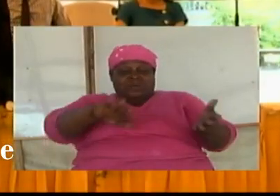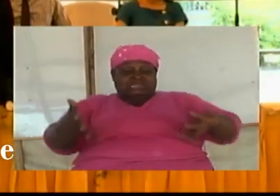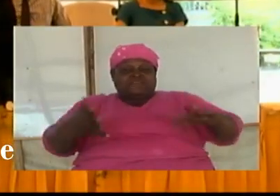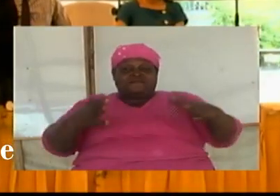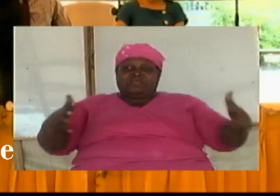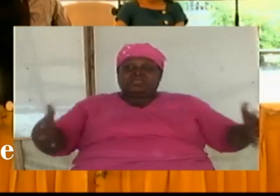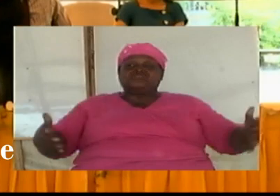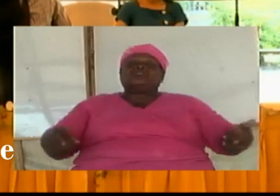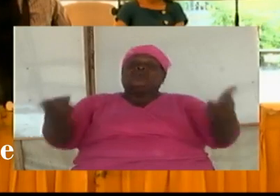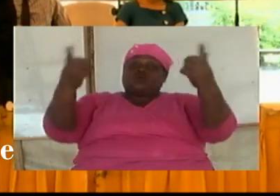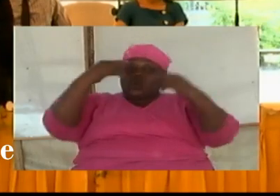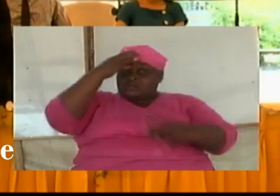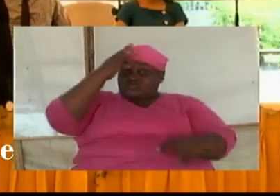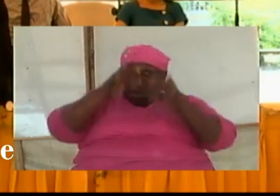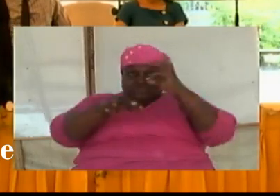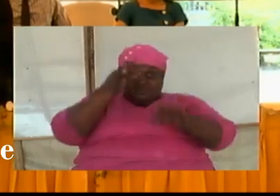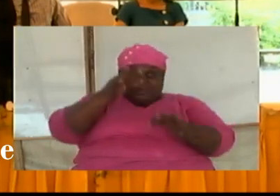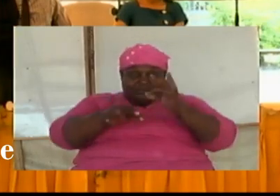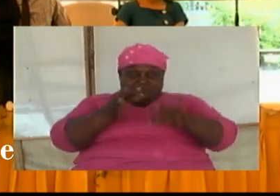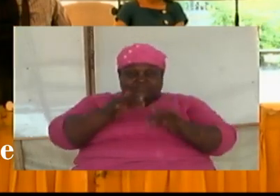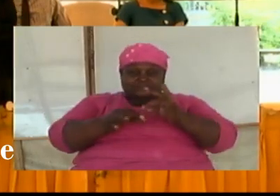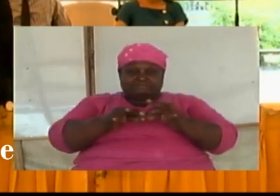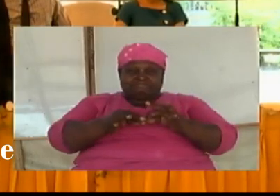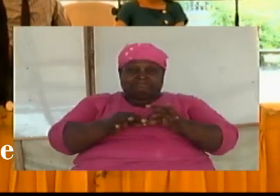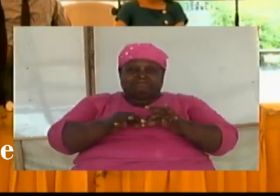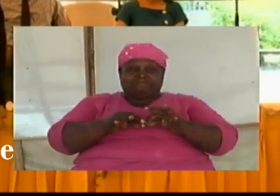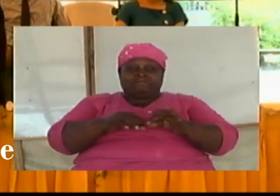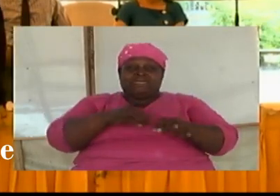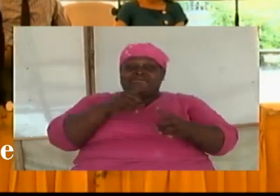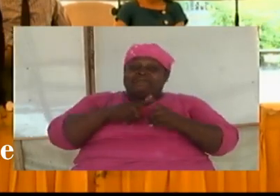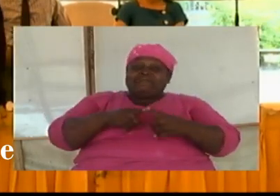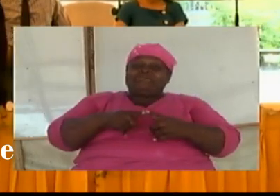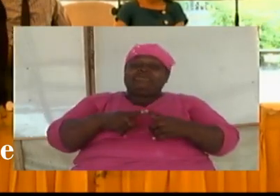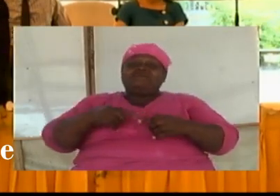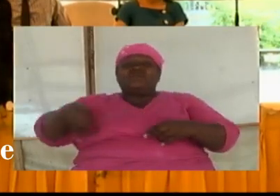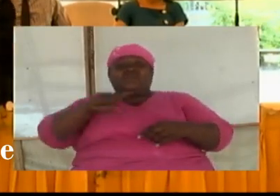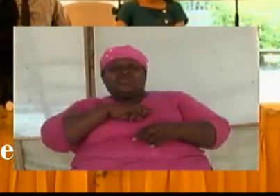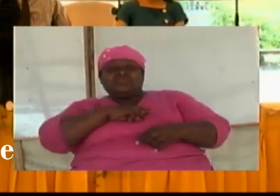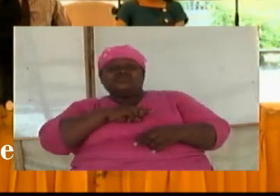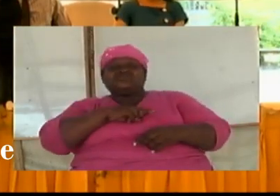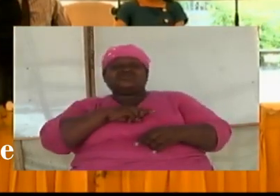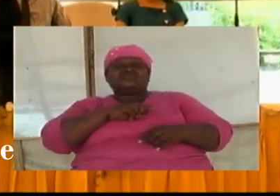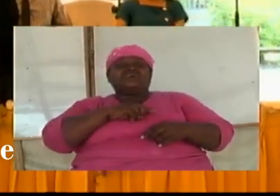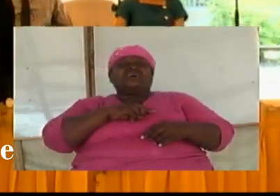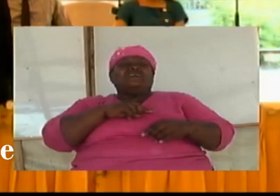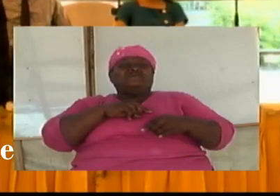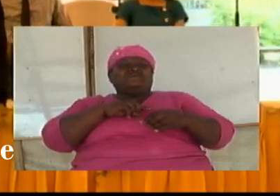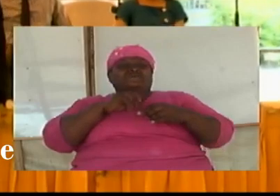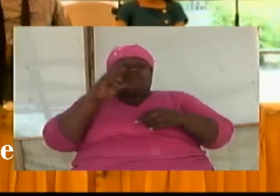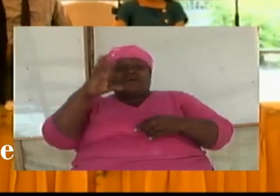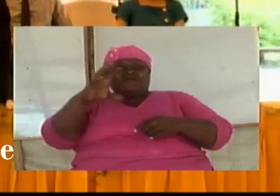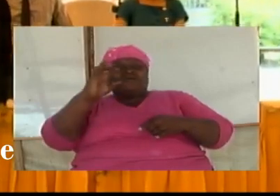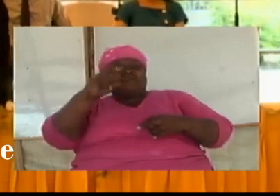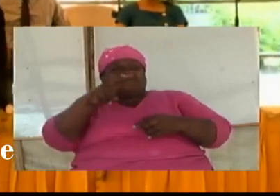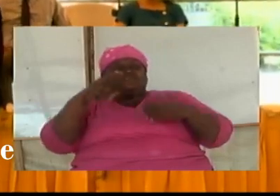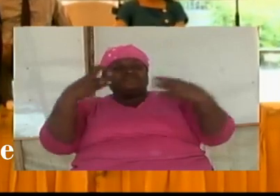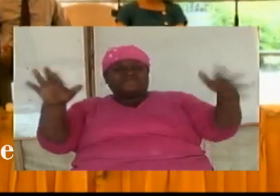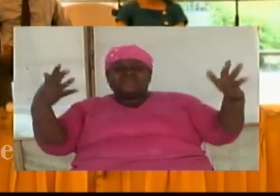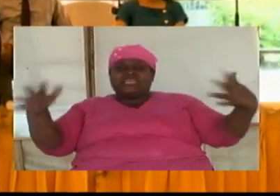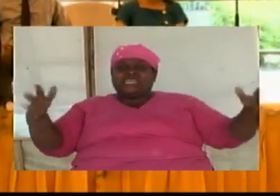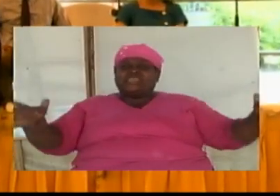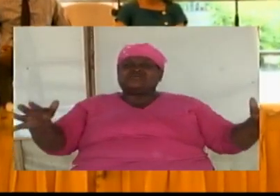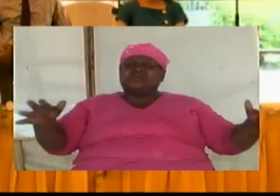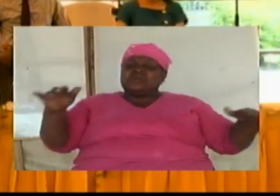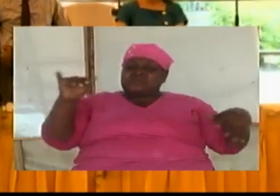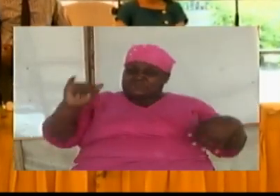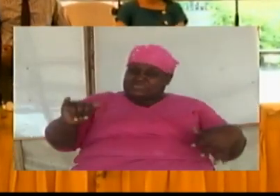judgment. Praise God Almighty. And so if we should recover from the coronavirus or any other sickness, we still